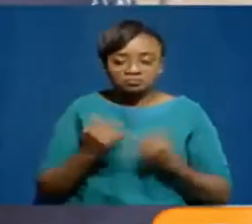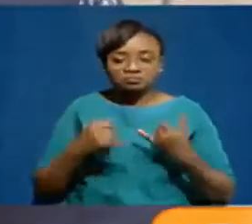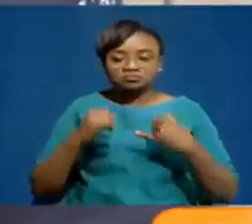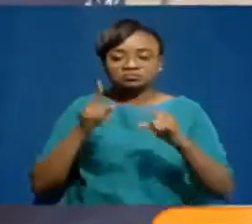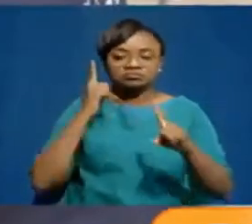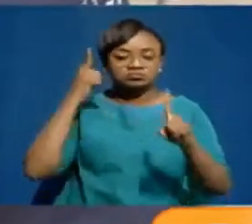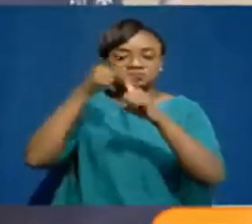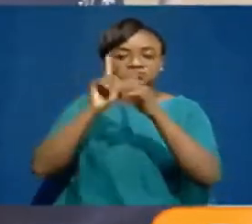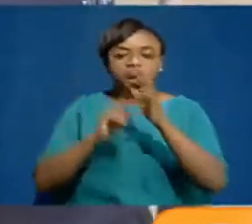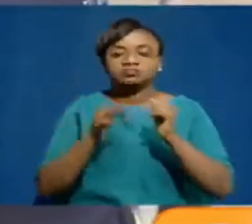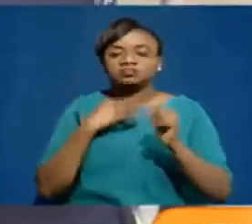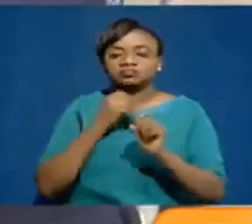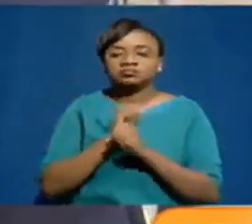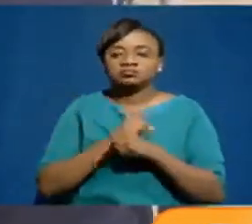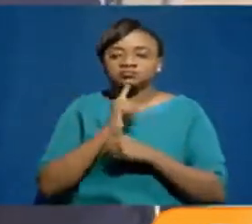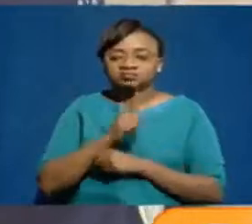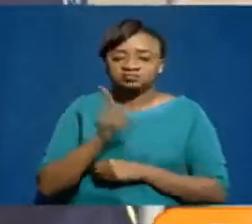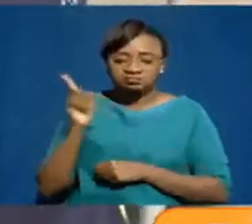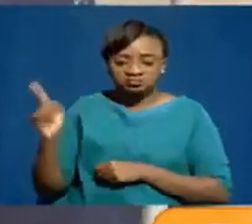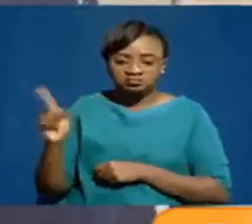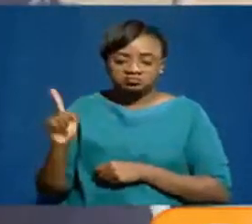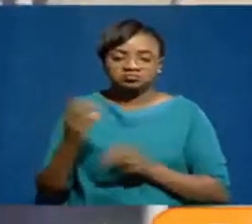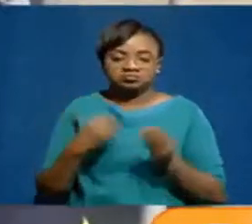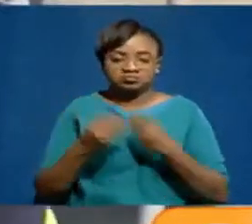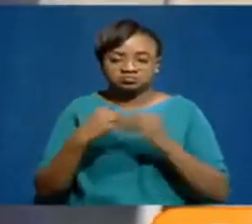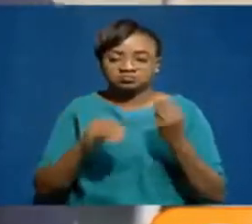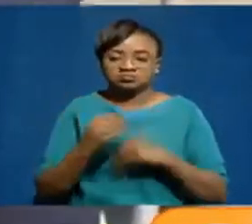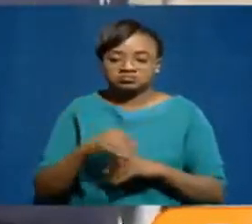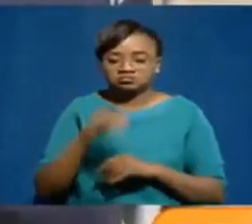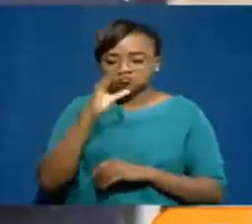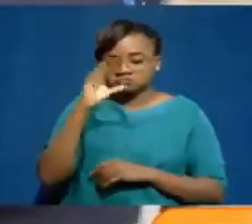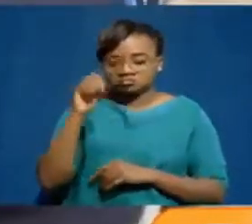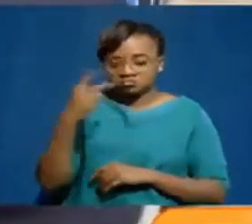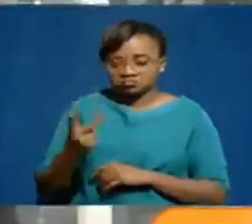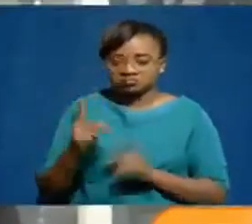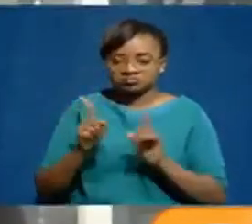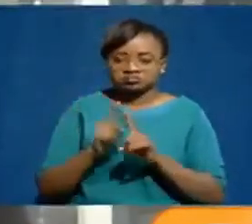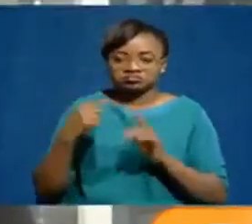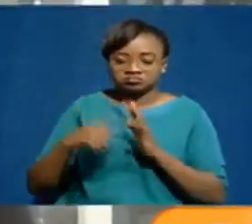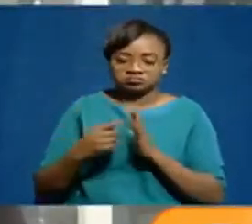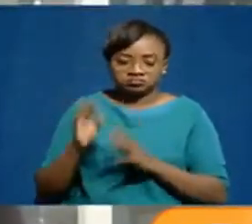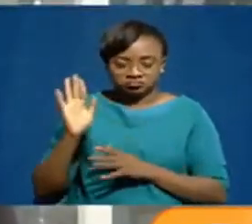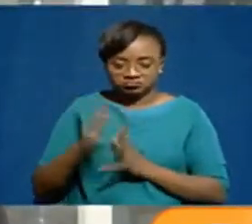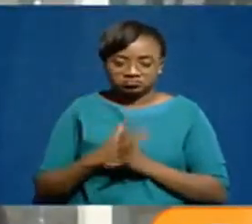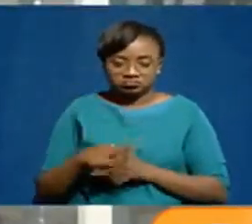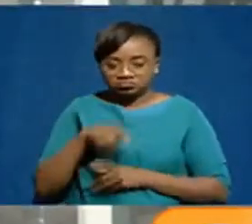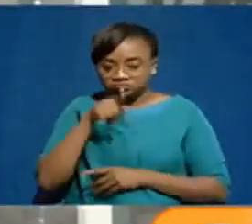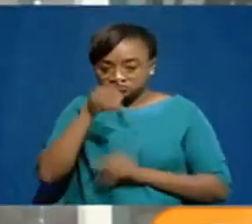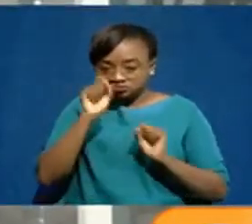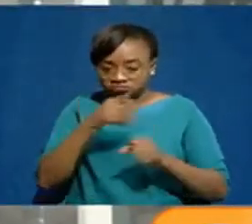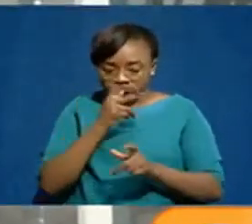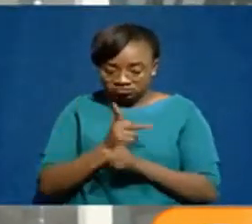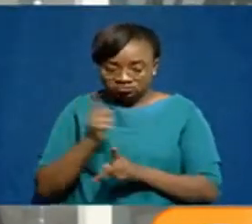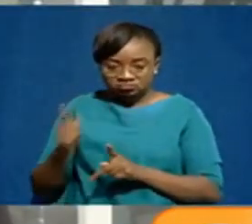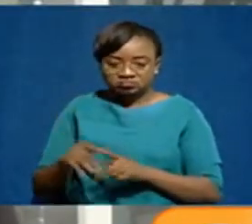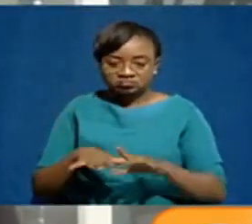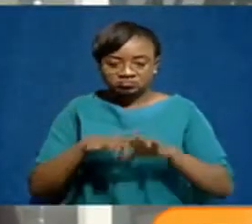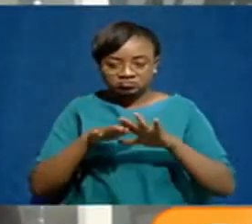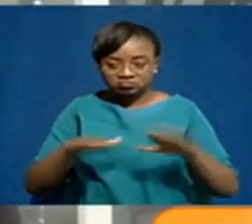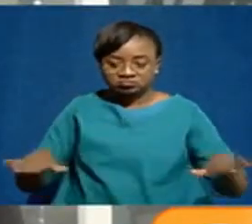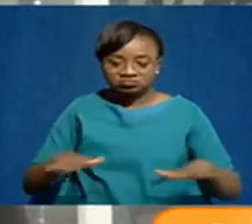to commercialize it through the sale of carbon credits and the machines themselves. You can store it in concrete, for